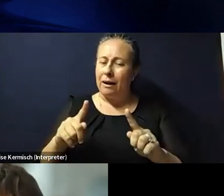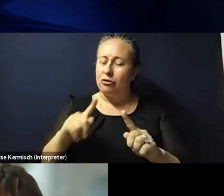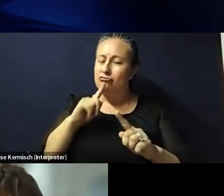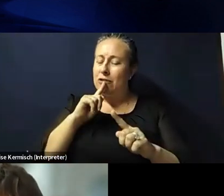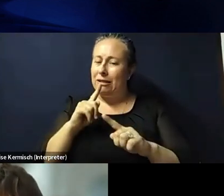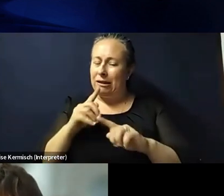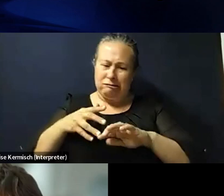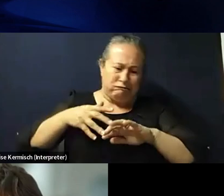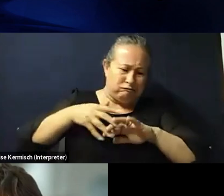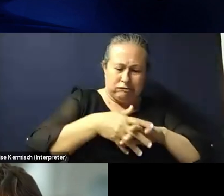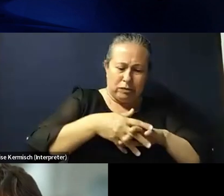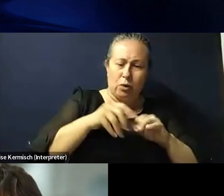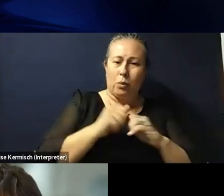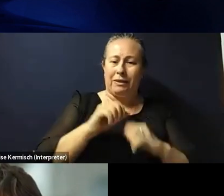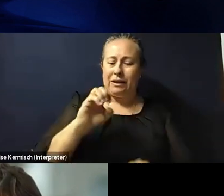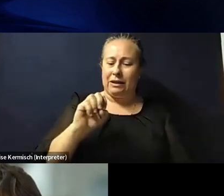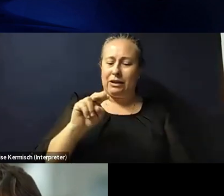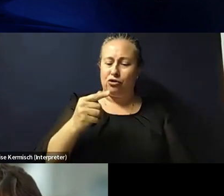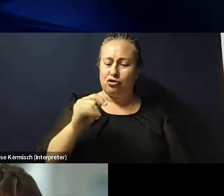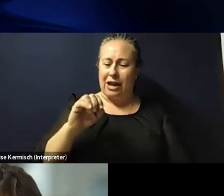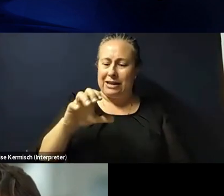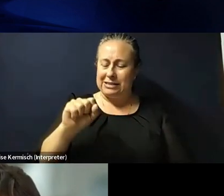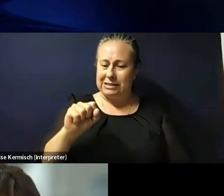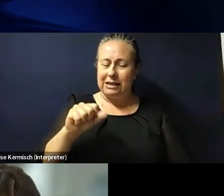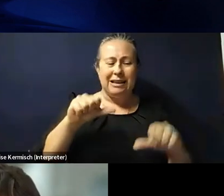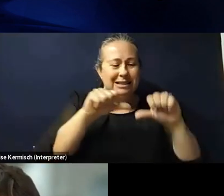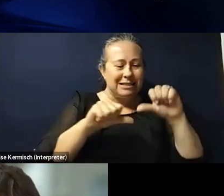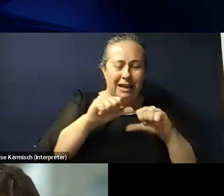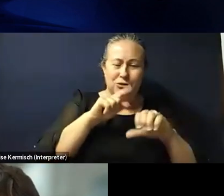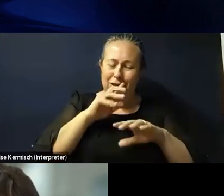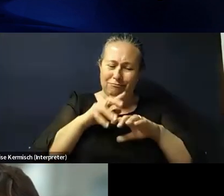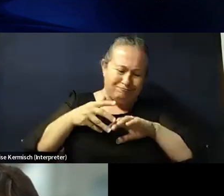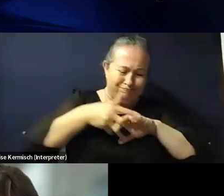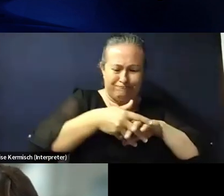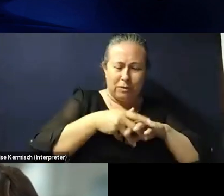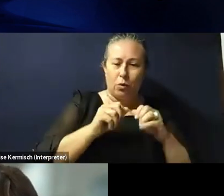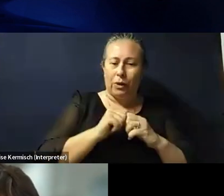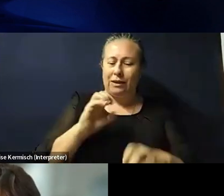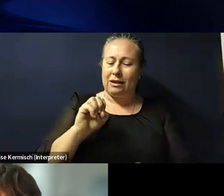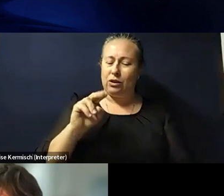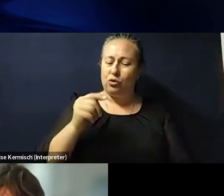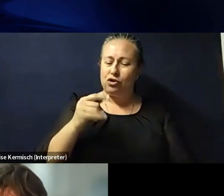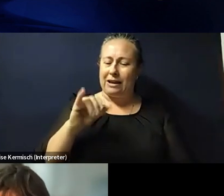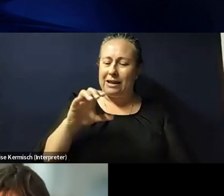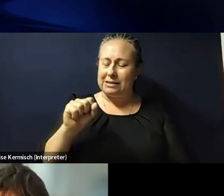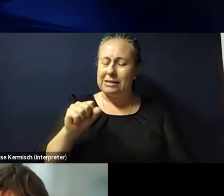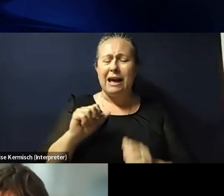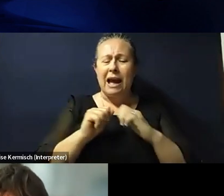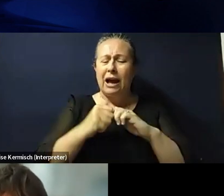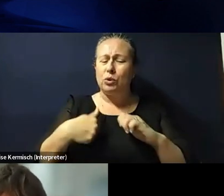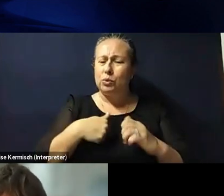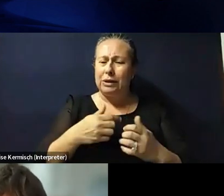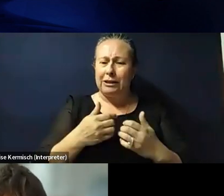with eugenics. Mm-hmm. Statistics as a science is so entwined with eugenics. Mm-hmm. How do we parse